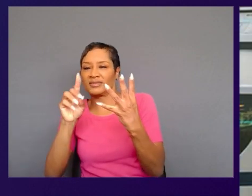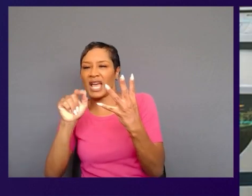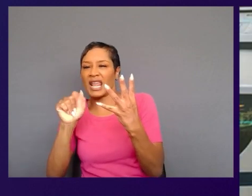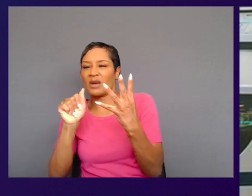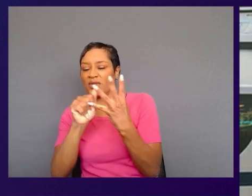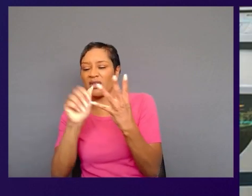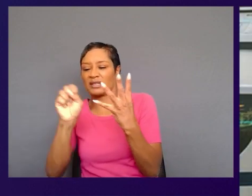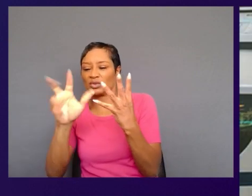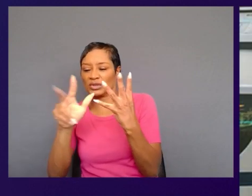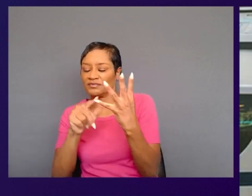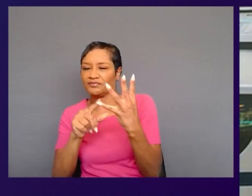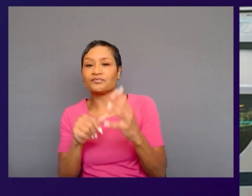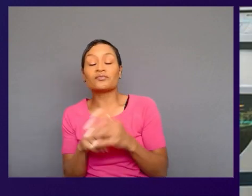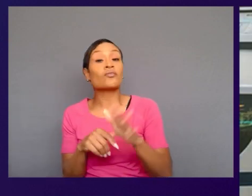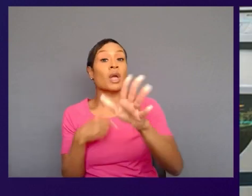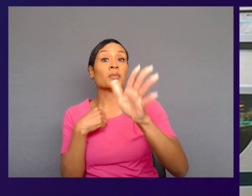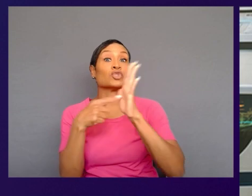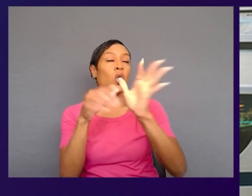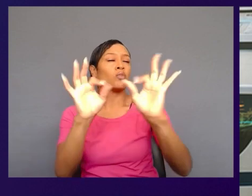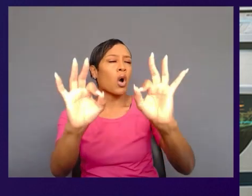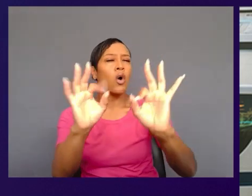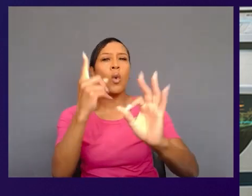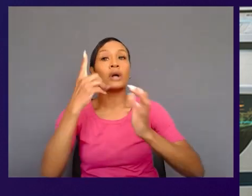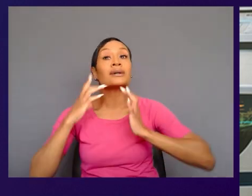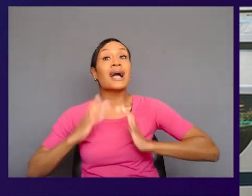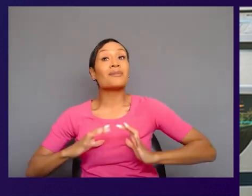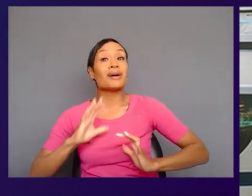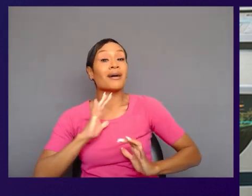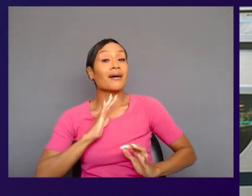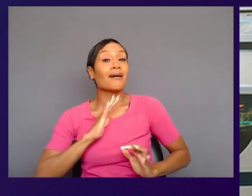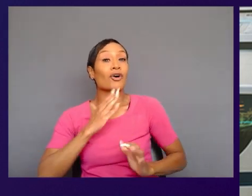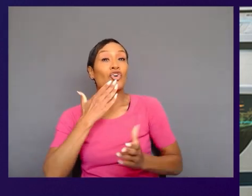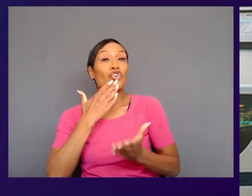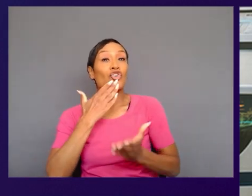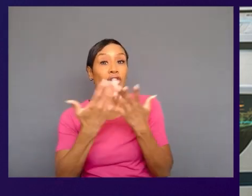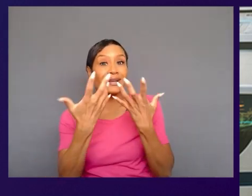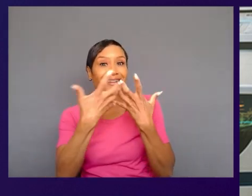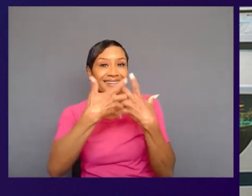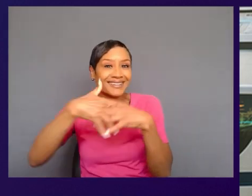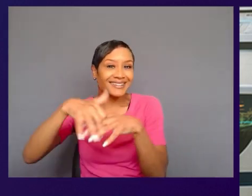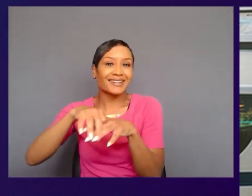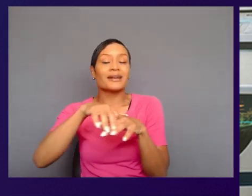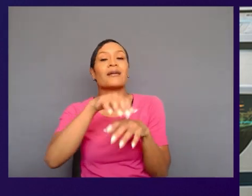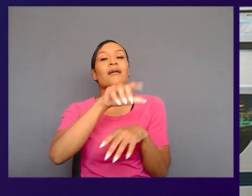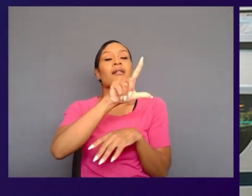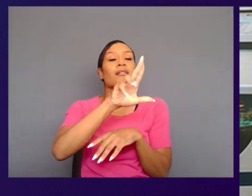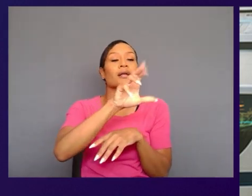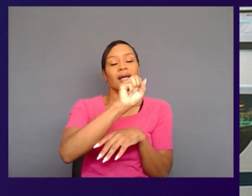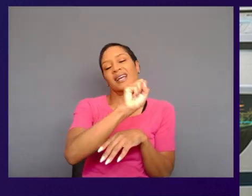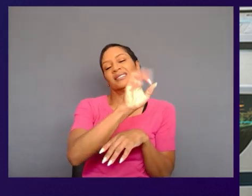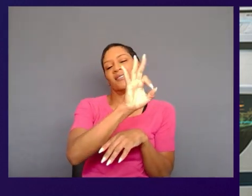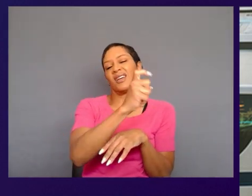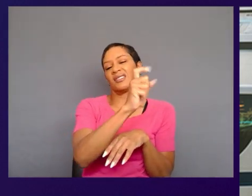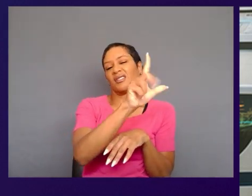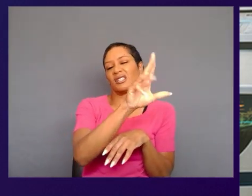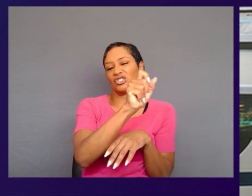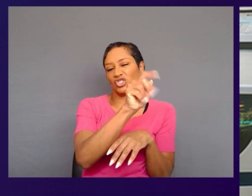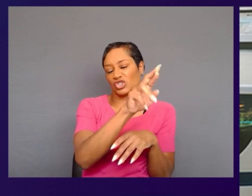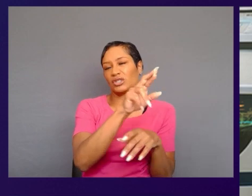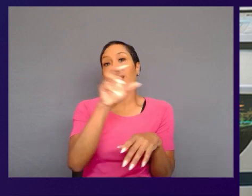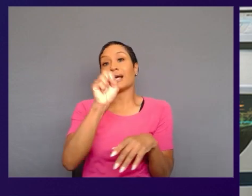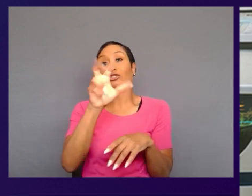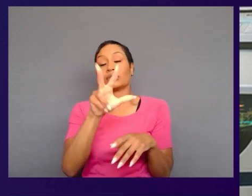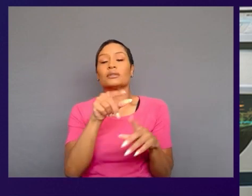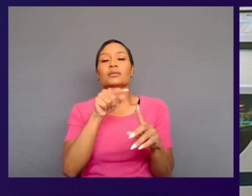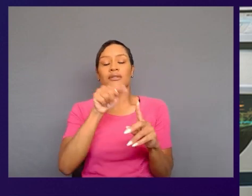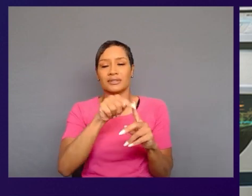A great example of a customer who is using this great integration between FSx for Lustre and S3 is Toyota Research Institute. So